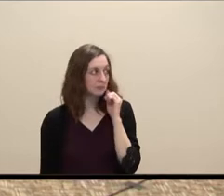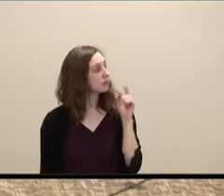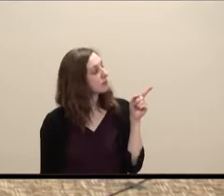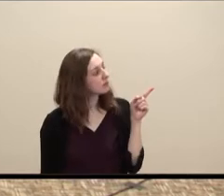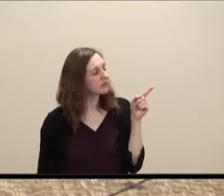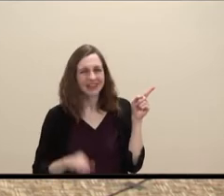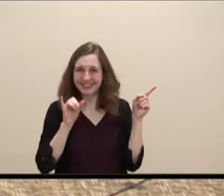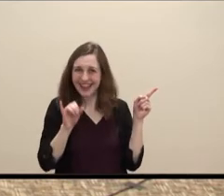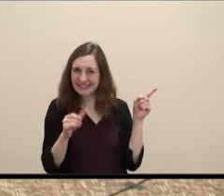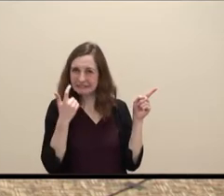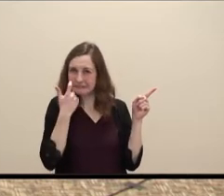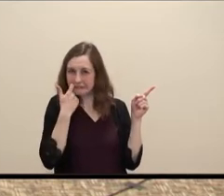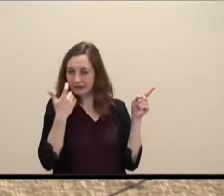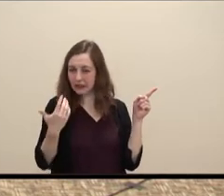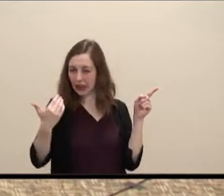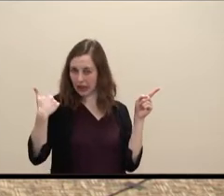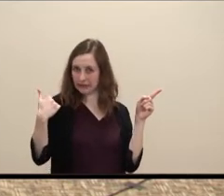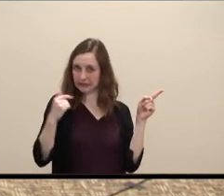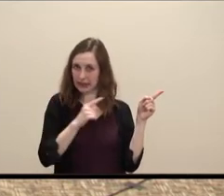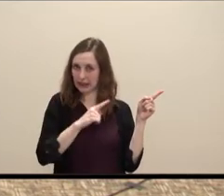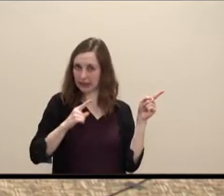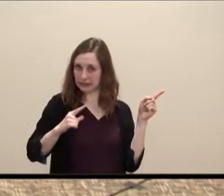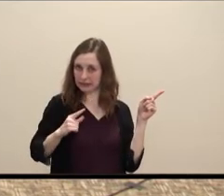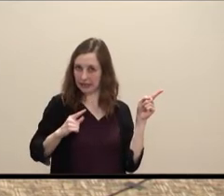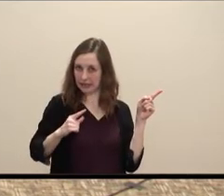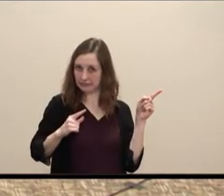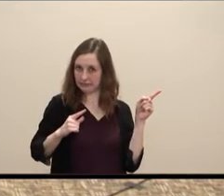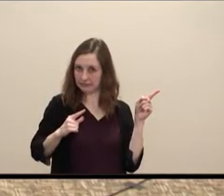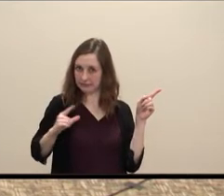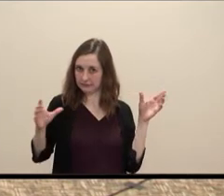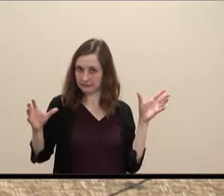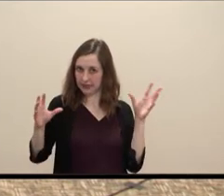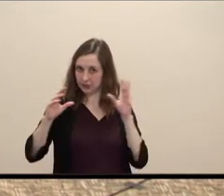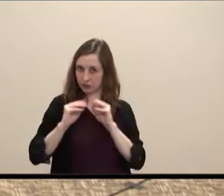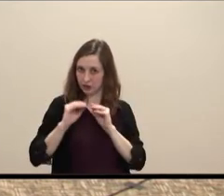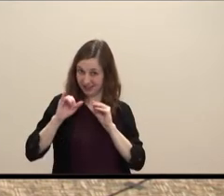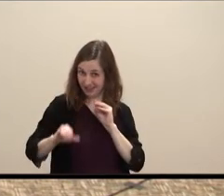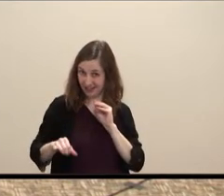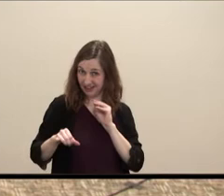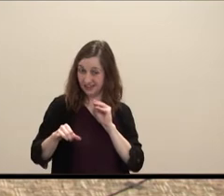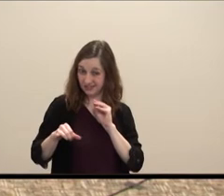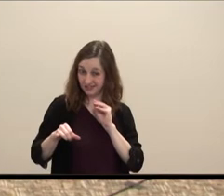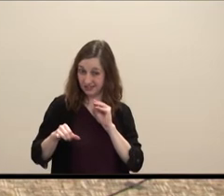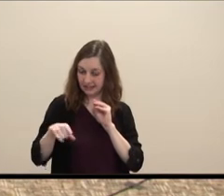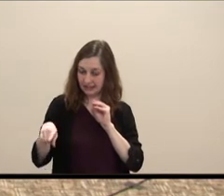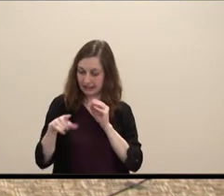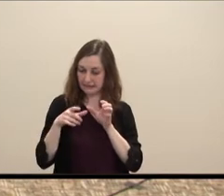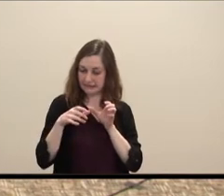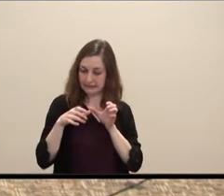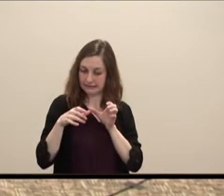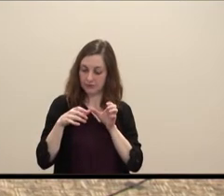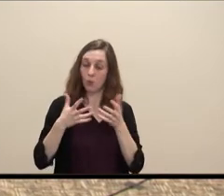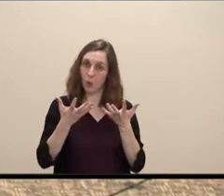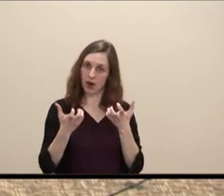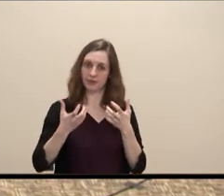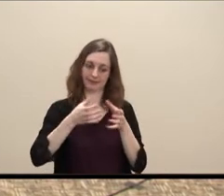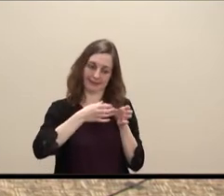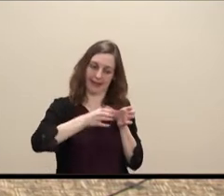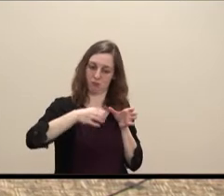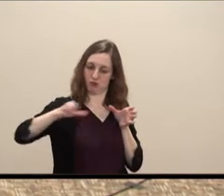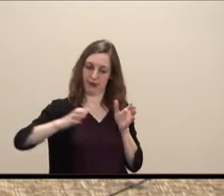that the last legislative session where you had to separate and put more things into propositions? And